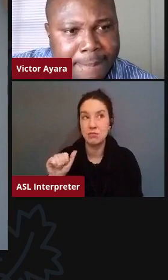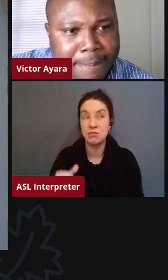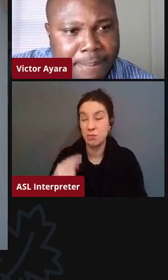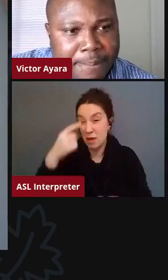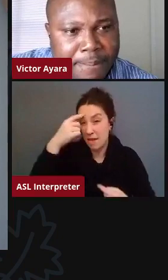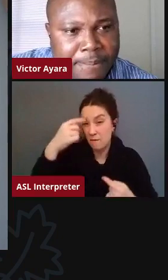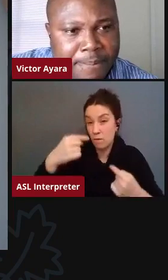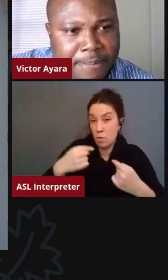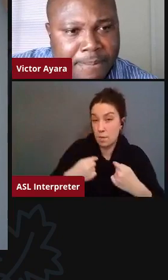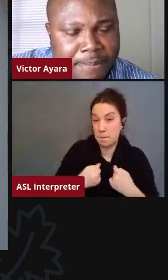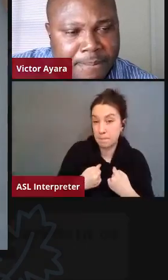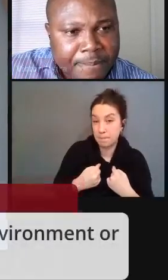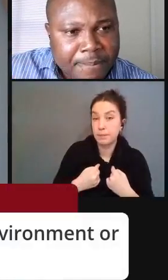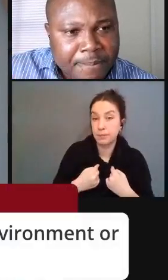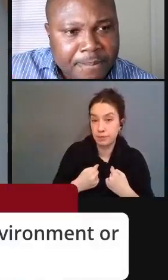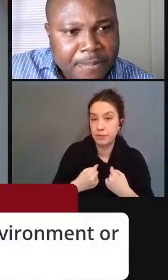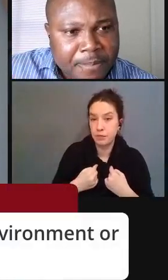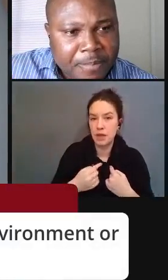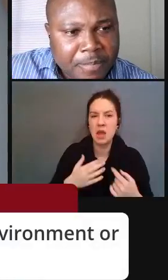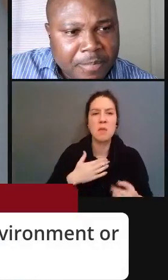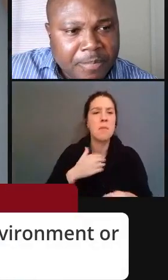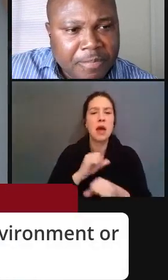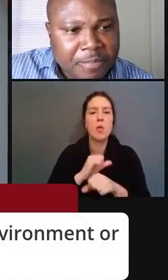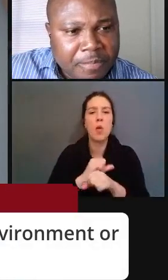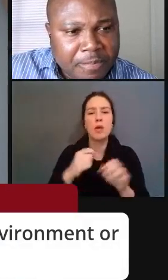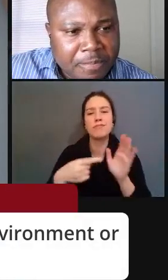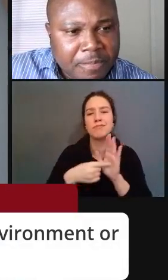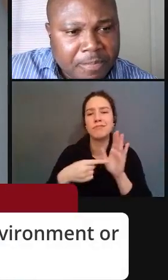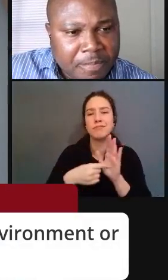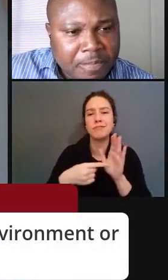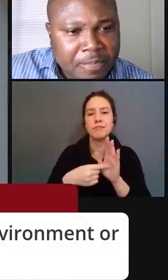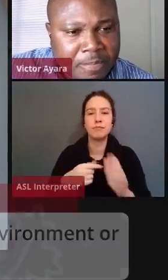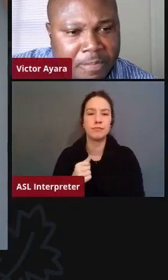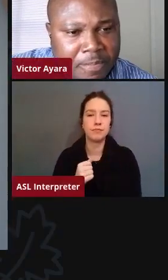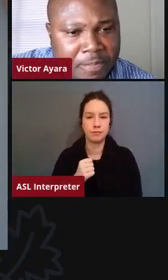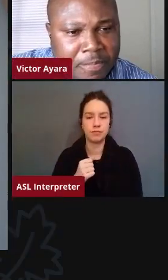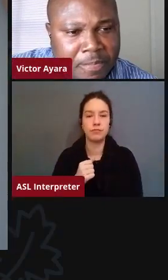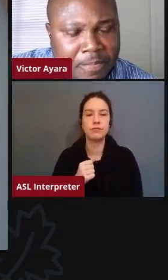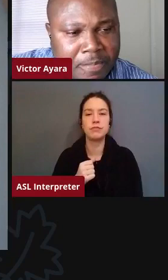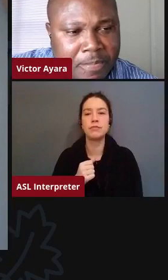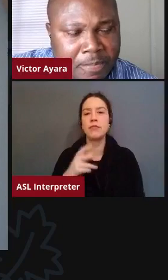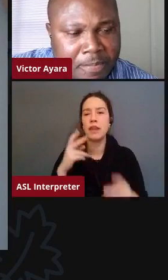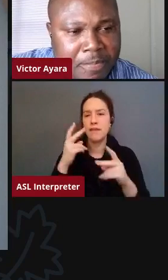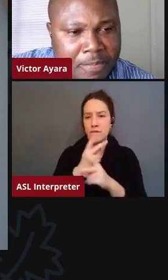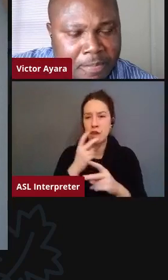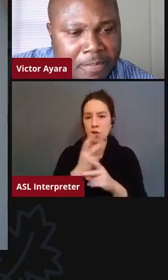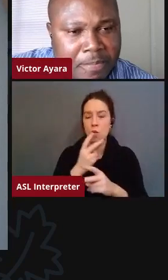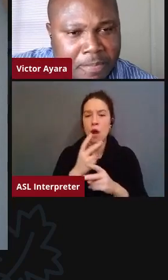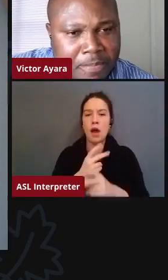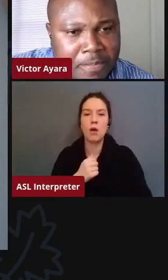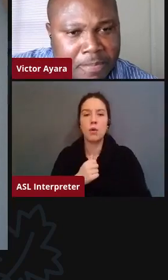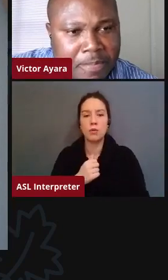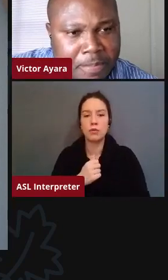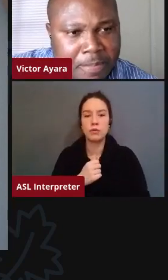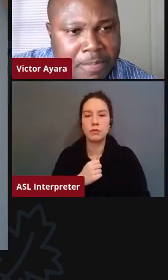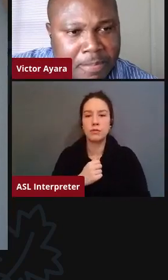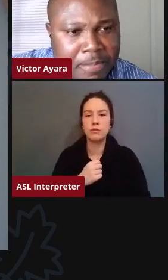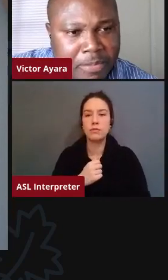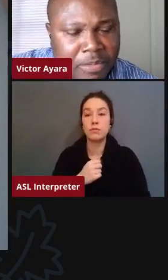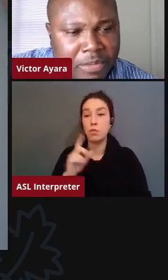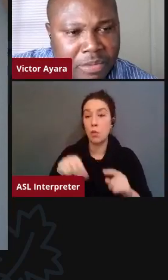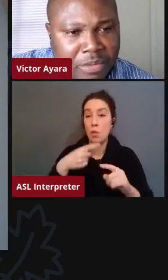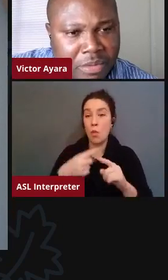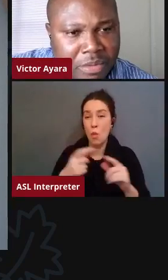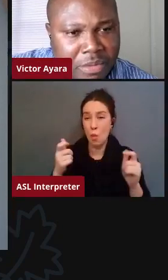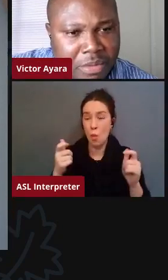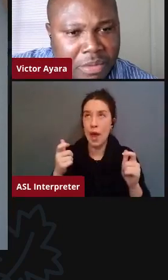about, for the work that I do with breast cancer screening, trying to figure out when there are large numbers